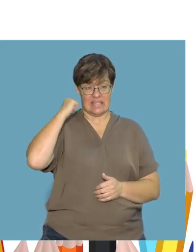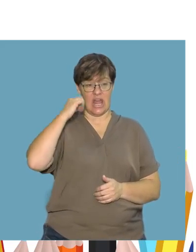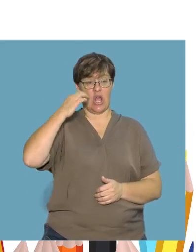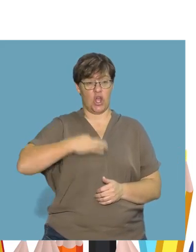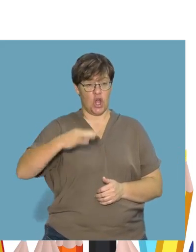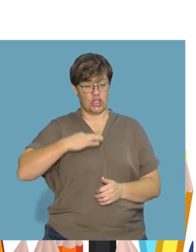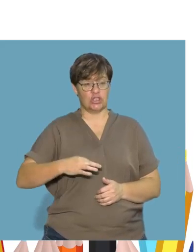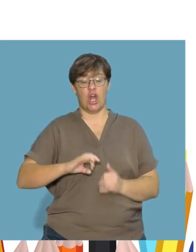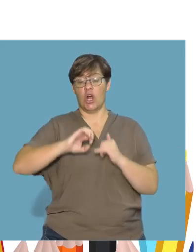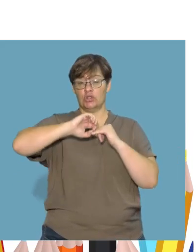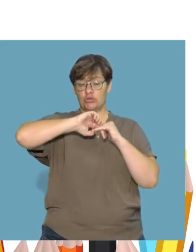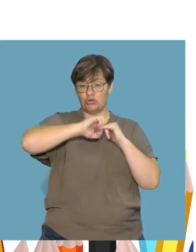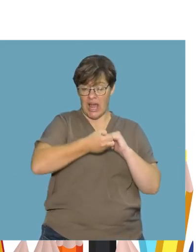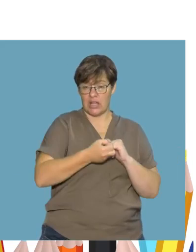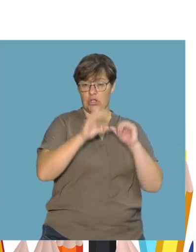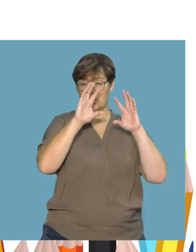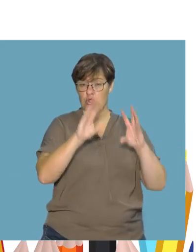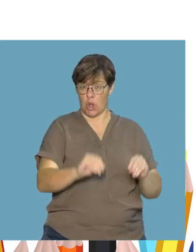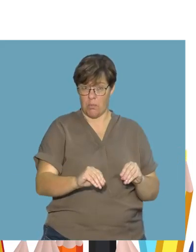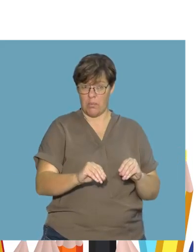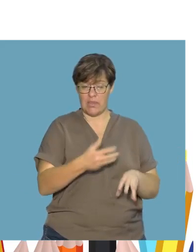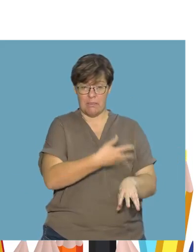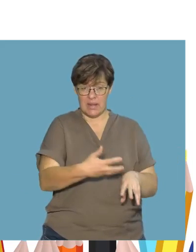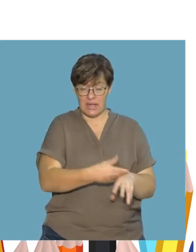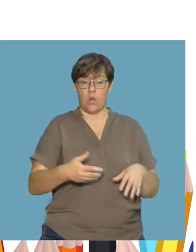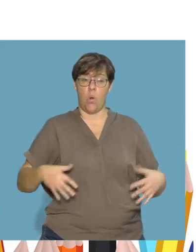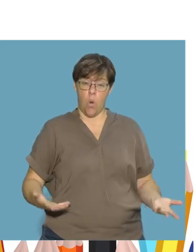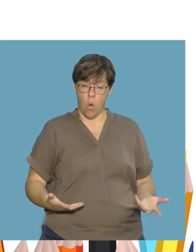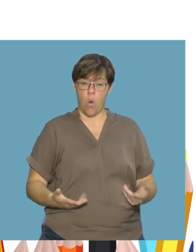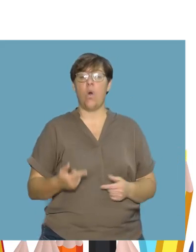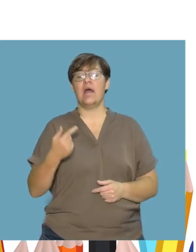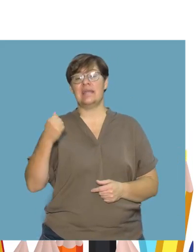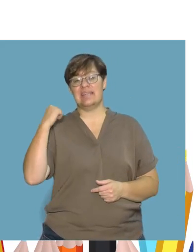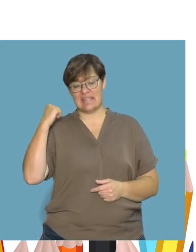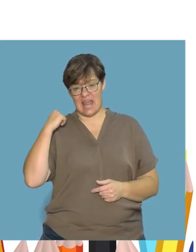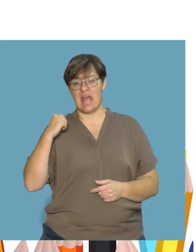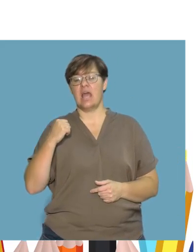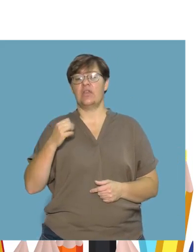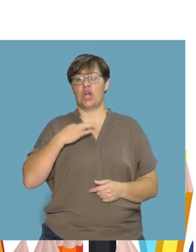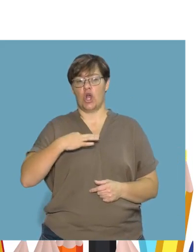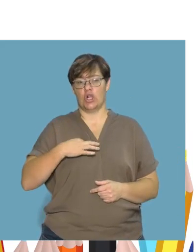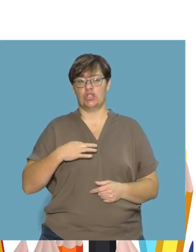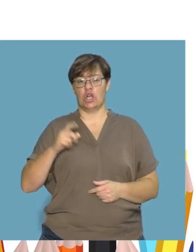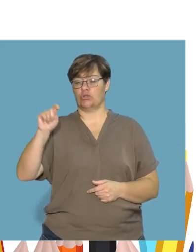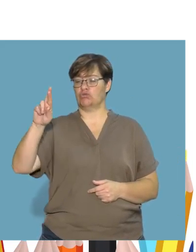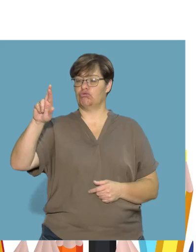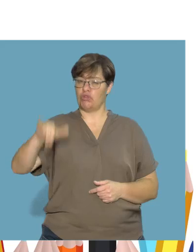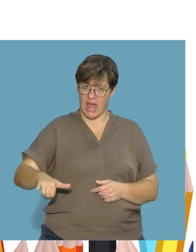the bleeding? Or do I say, yesterday the girls tried to stop the bleeding?